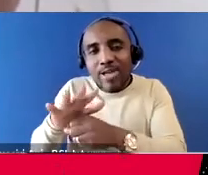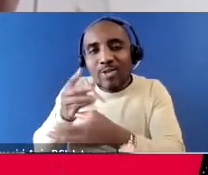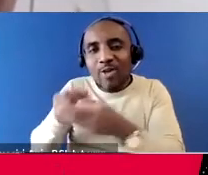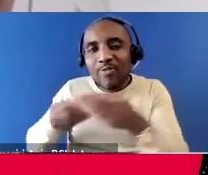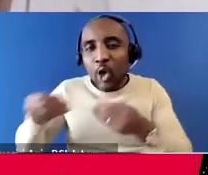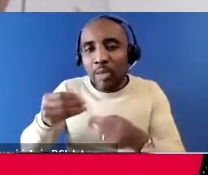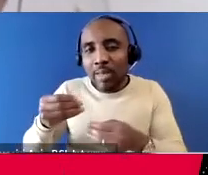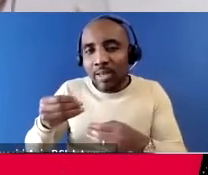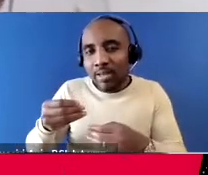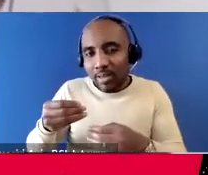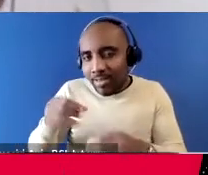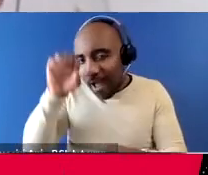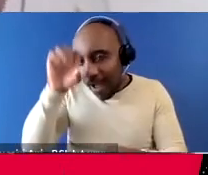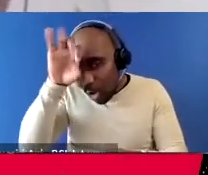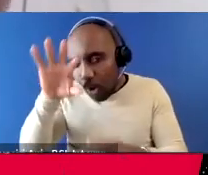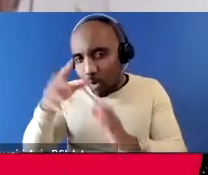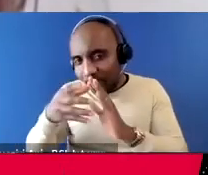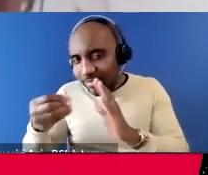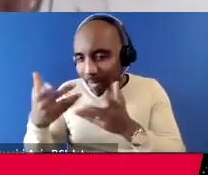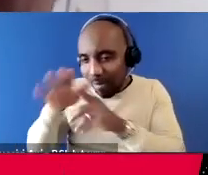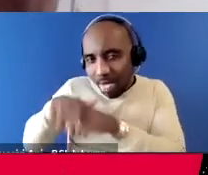is that